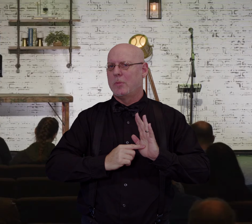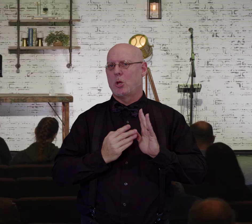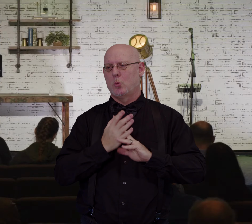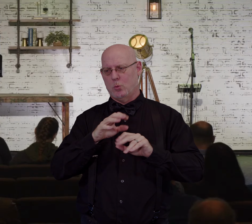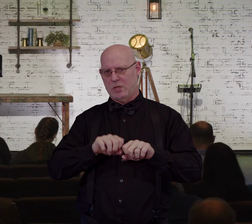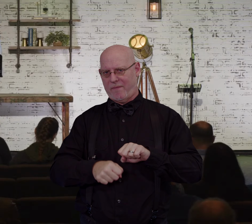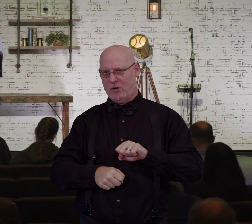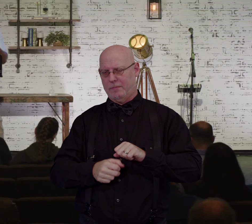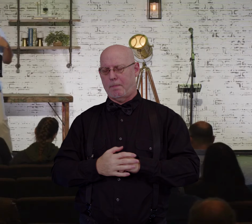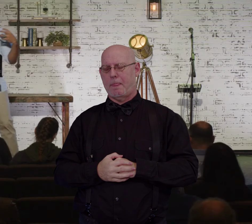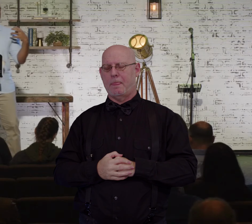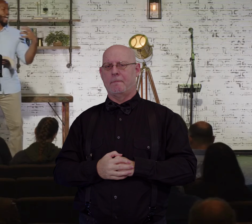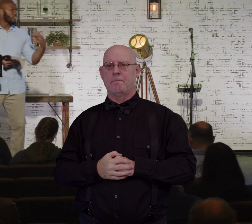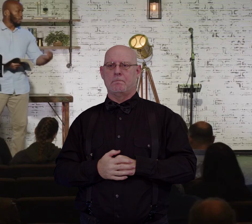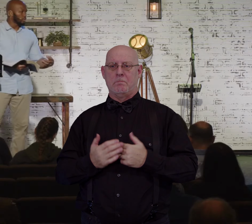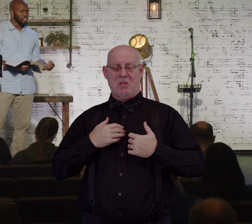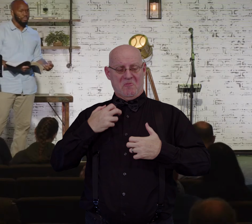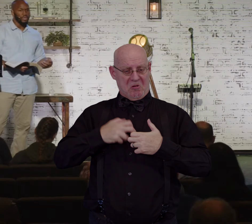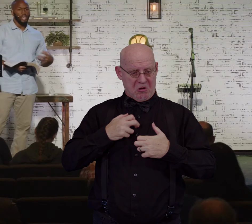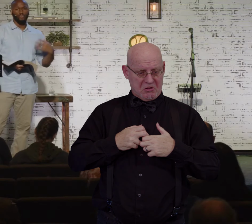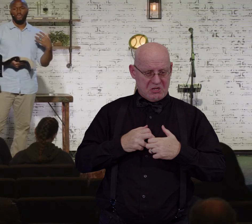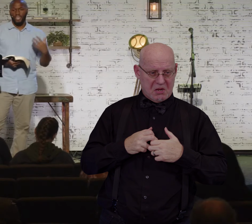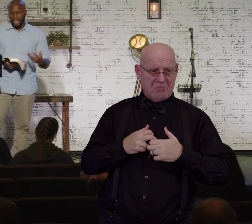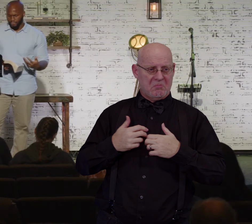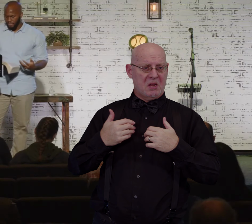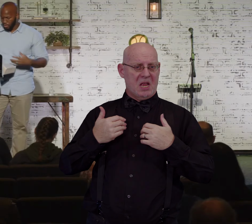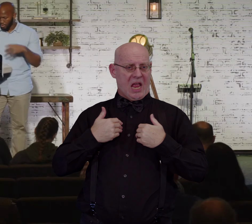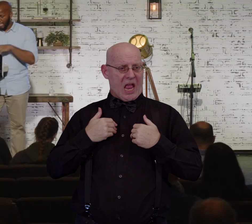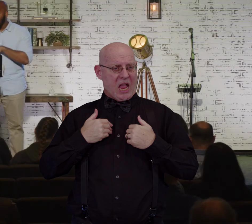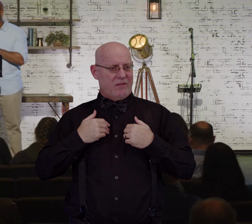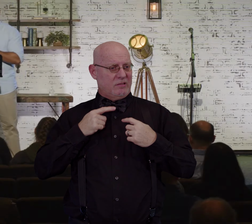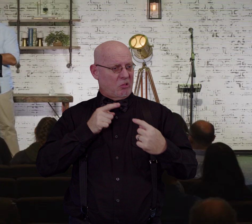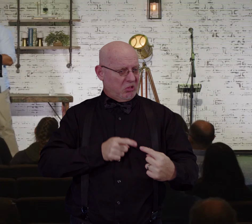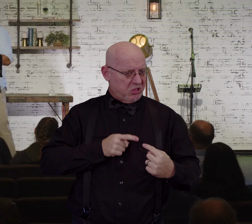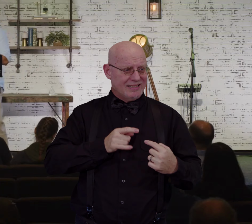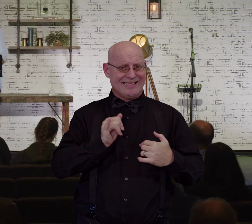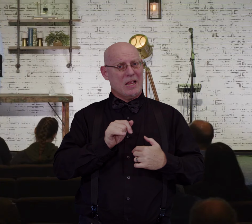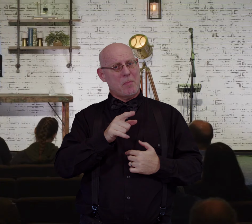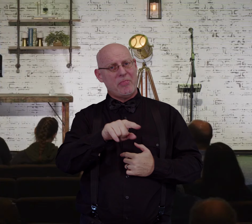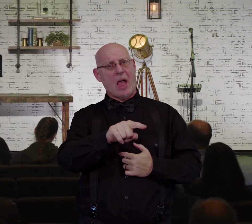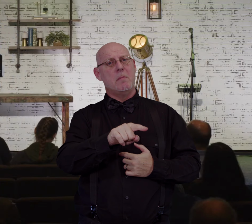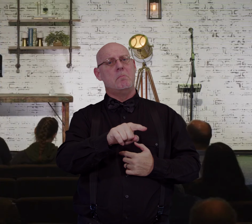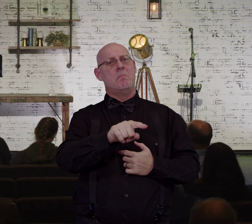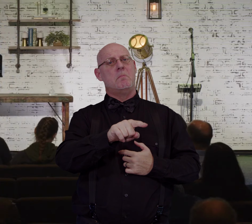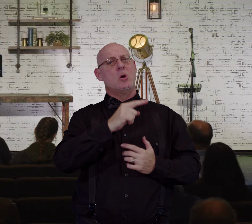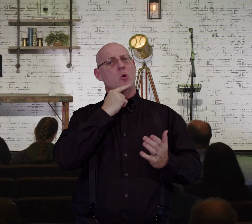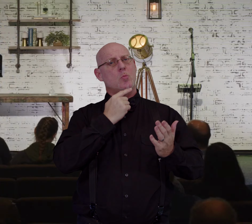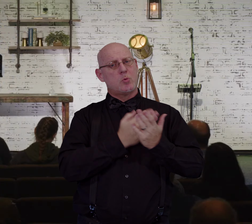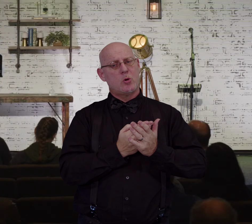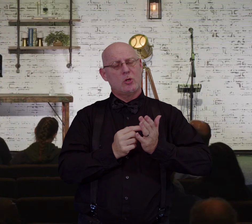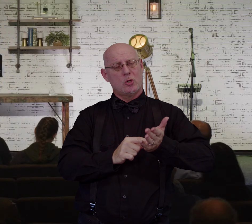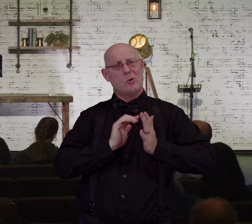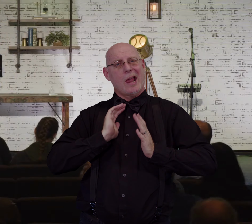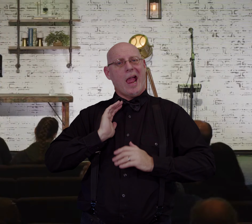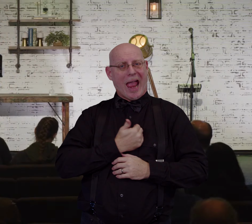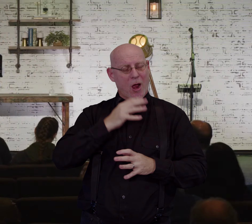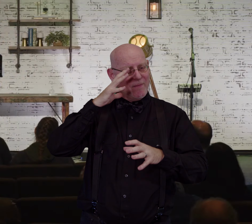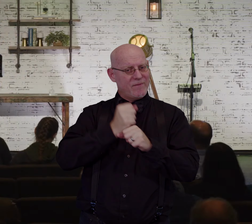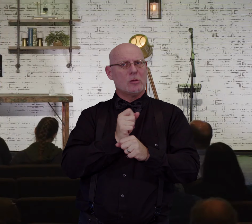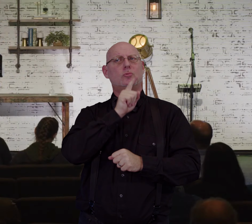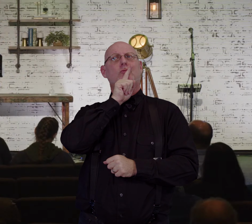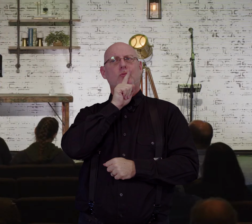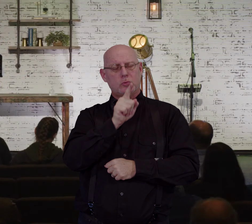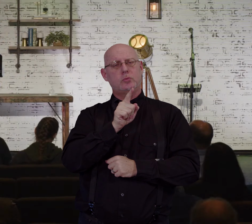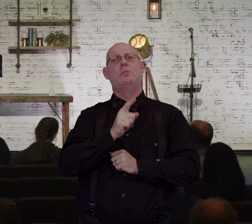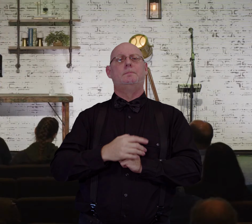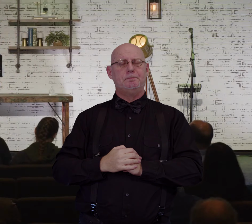through suffering. And so when we have hardship, when we have difficulty, as they did, it proves and shows our faith is